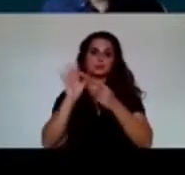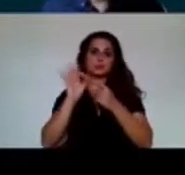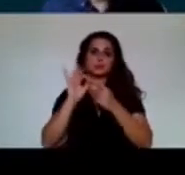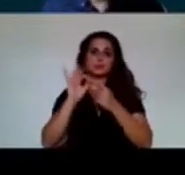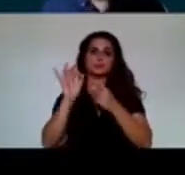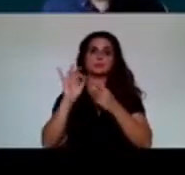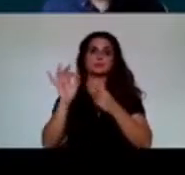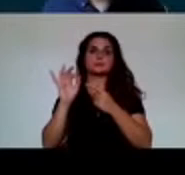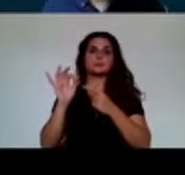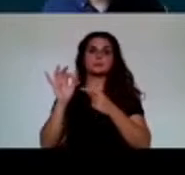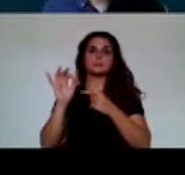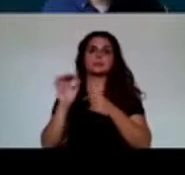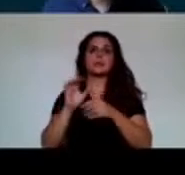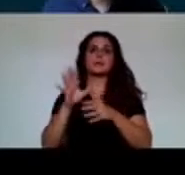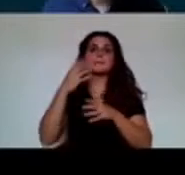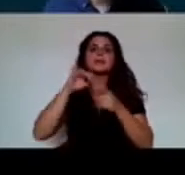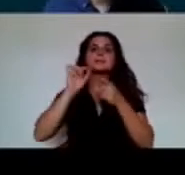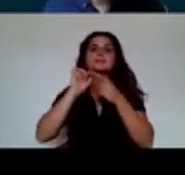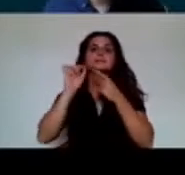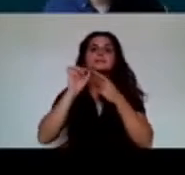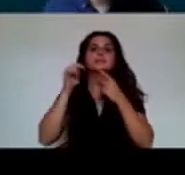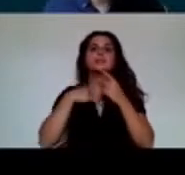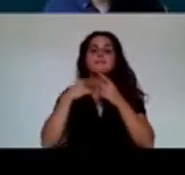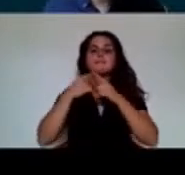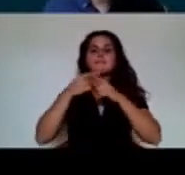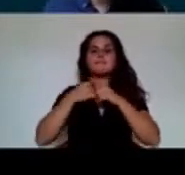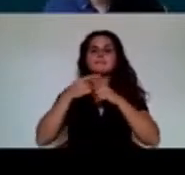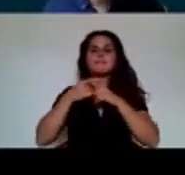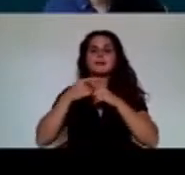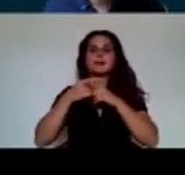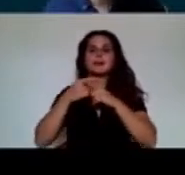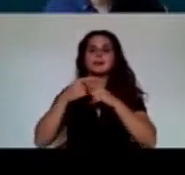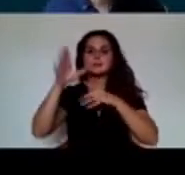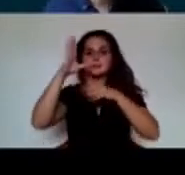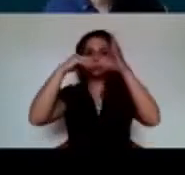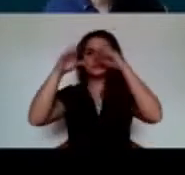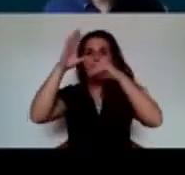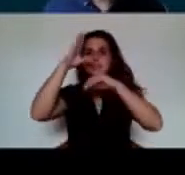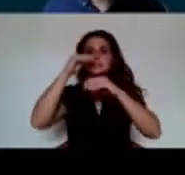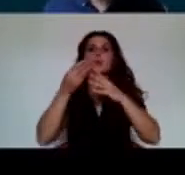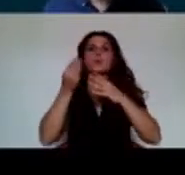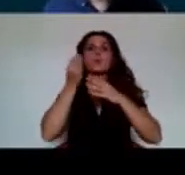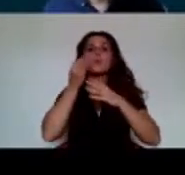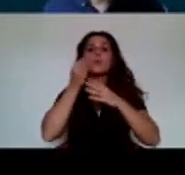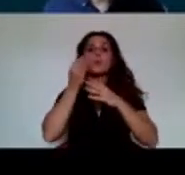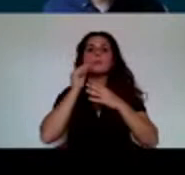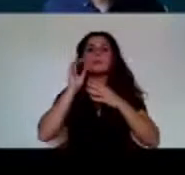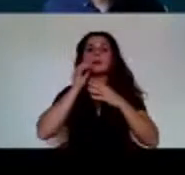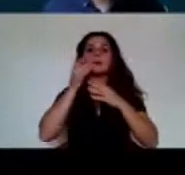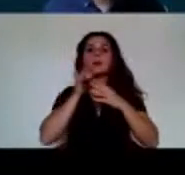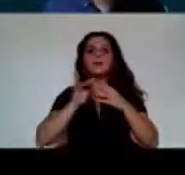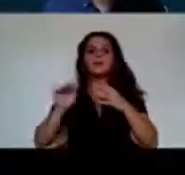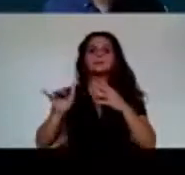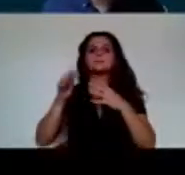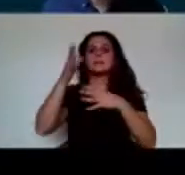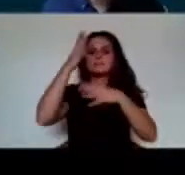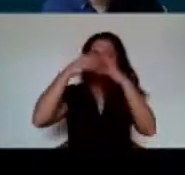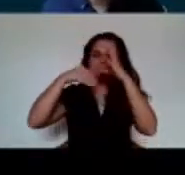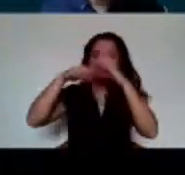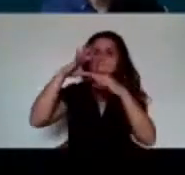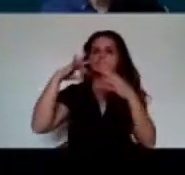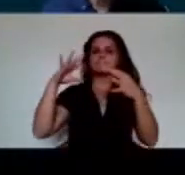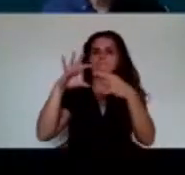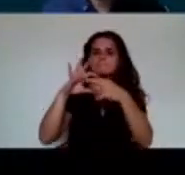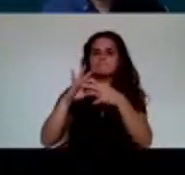and more specifically, I'm interested in learning more about how children learn more